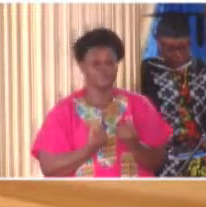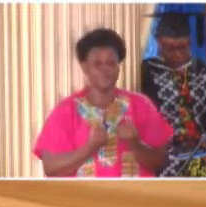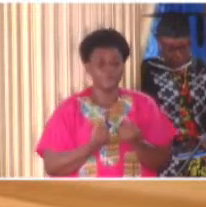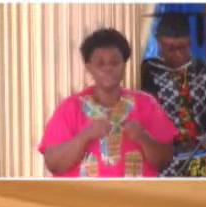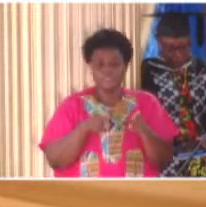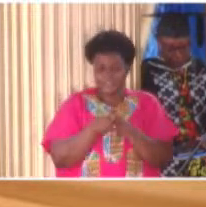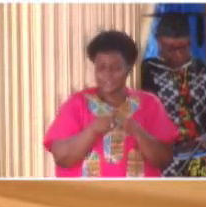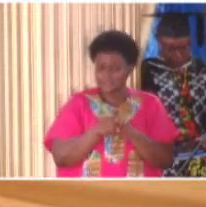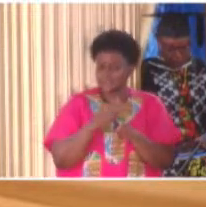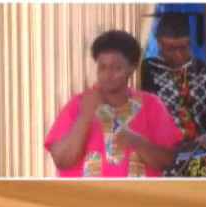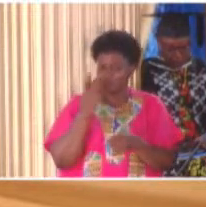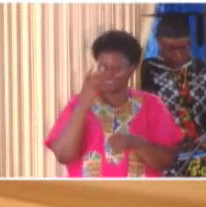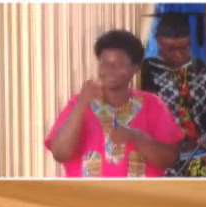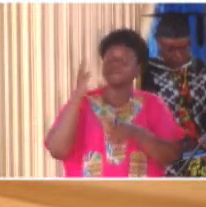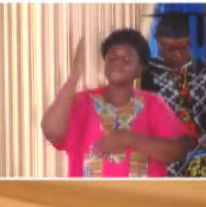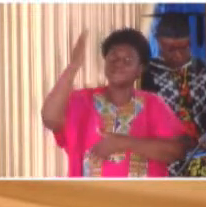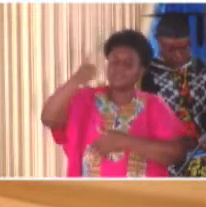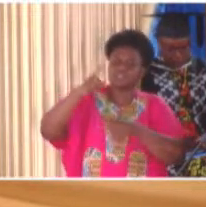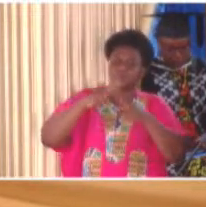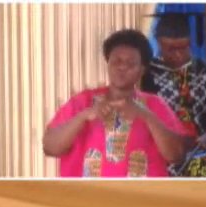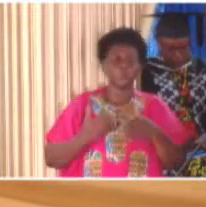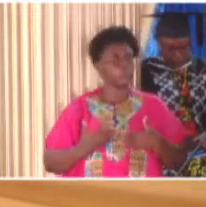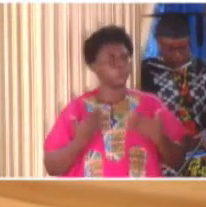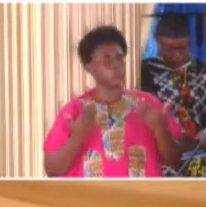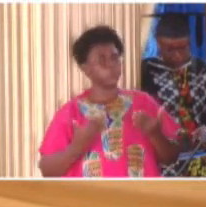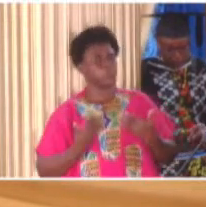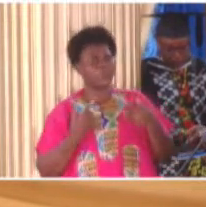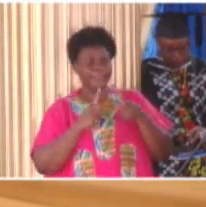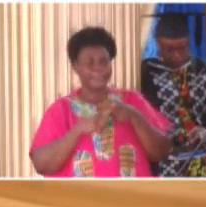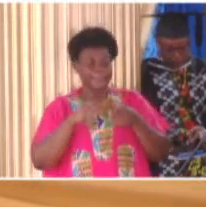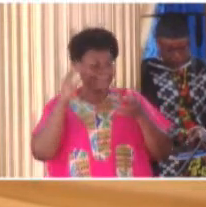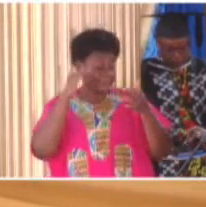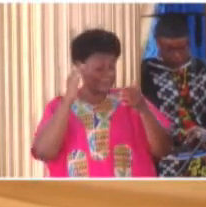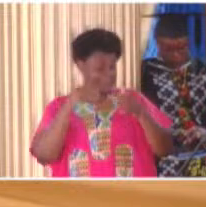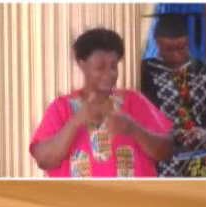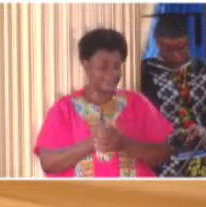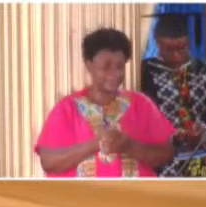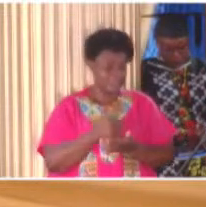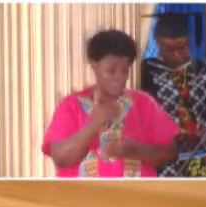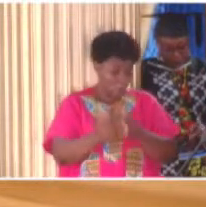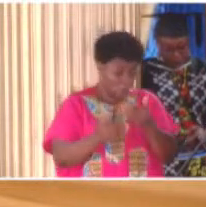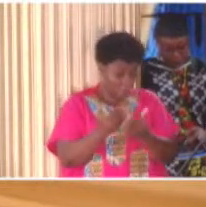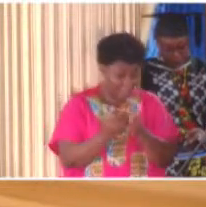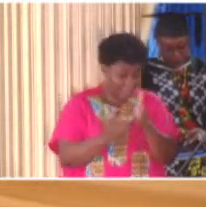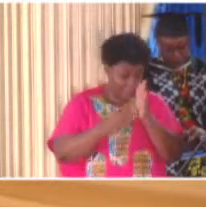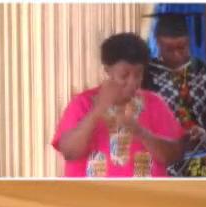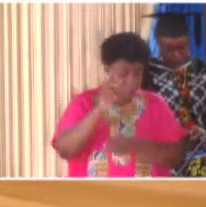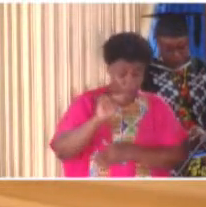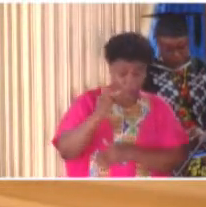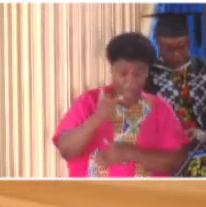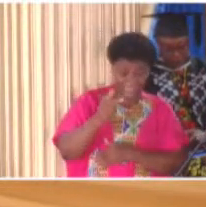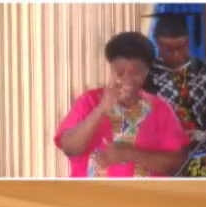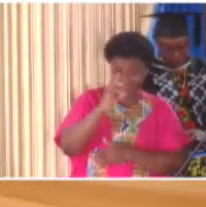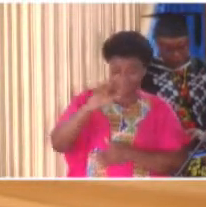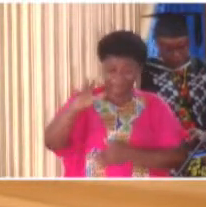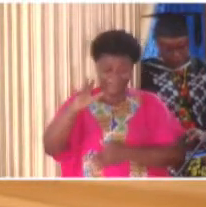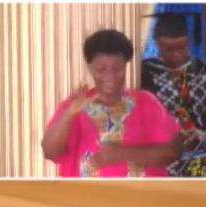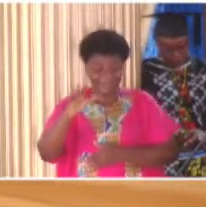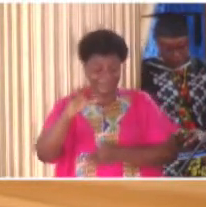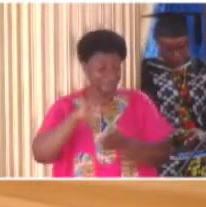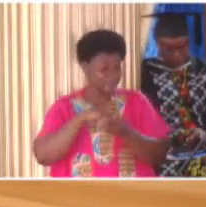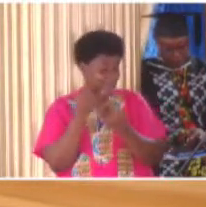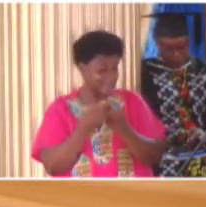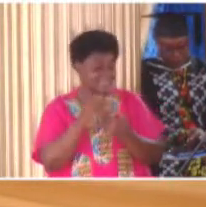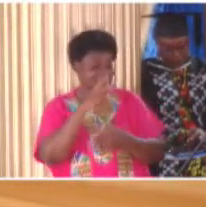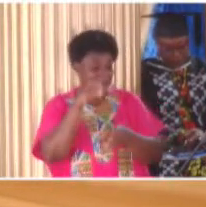look to the future with excitement and anticipation. The ongoing development of the UG at 75 Legacy project,